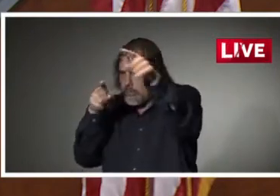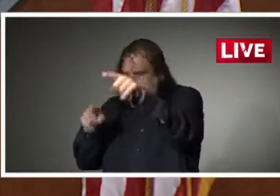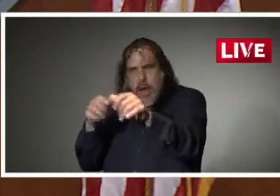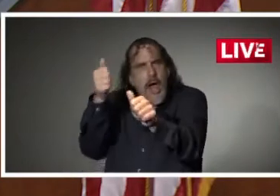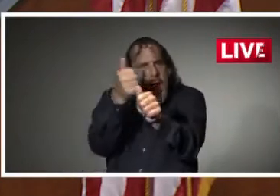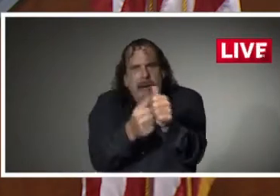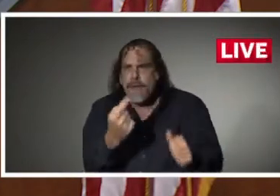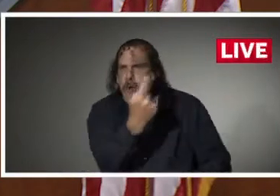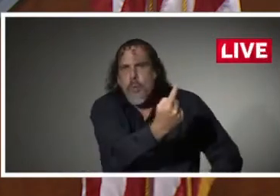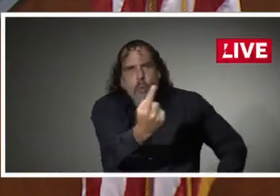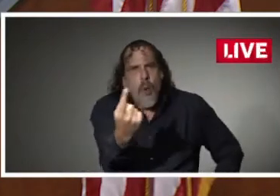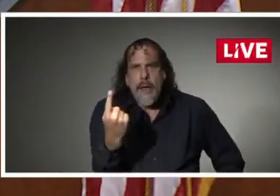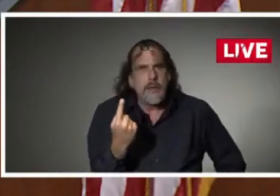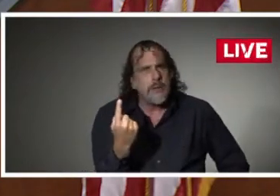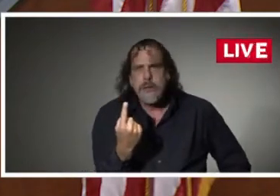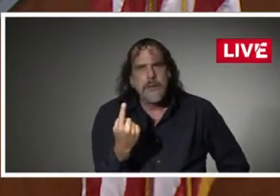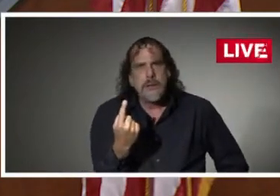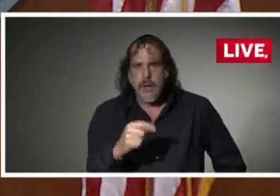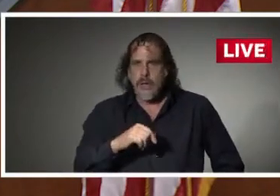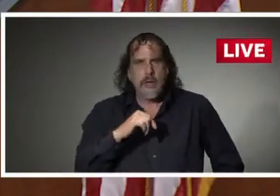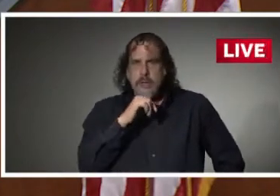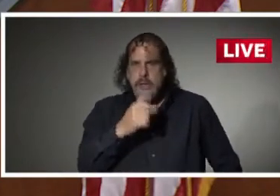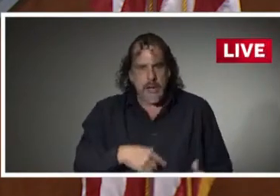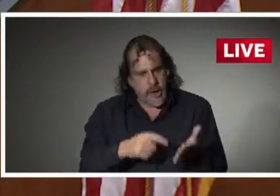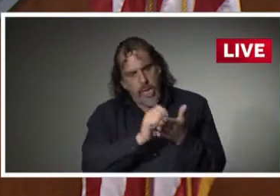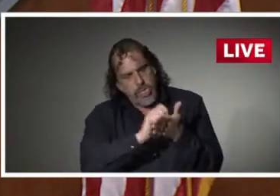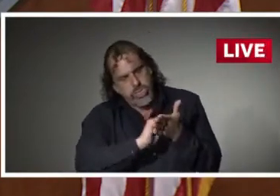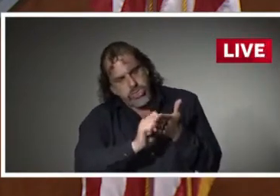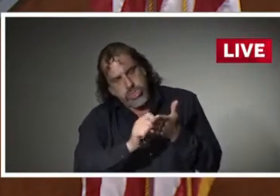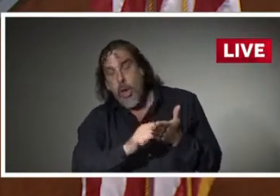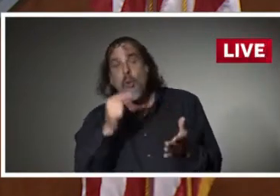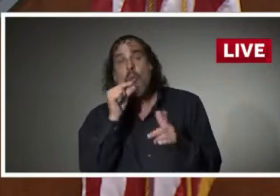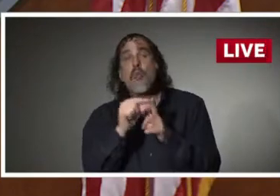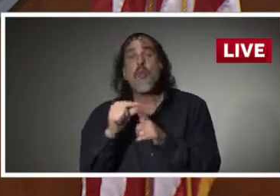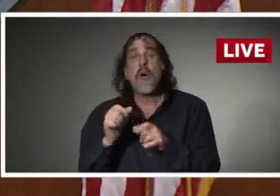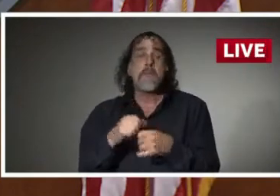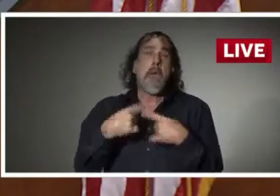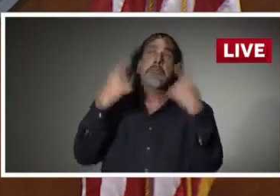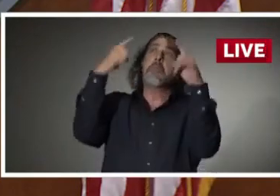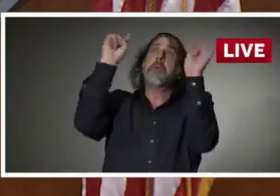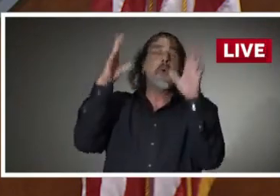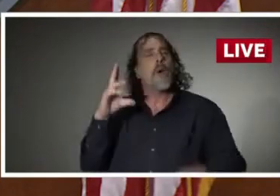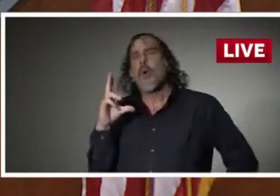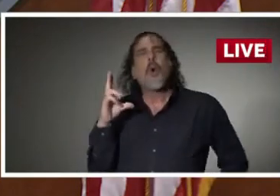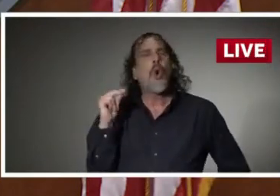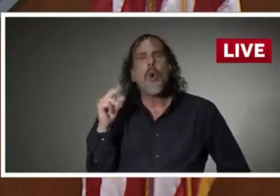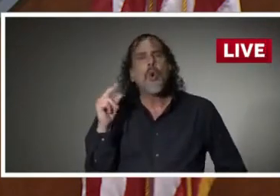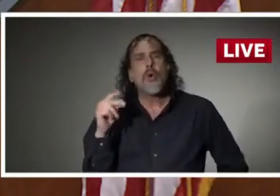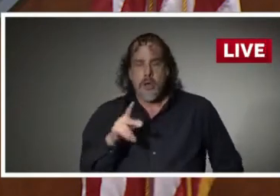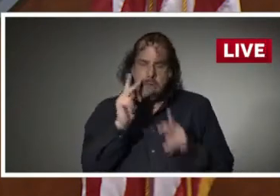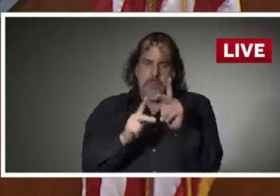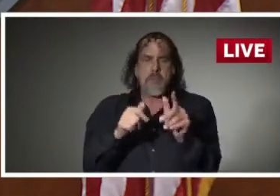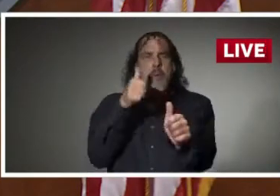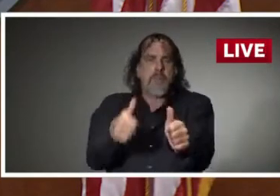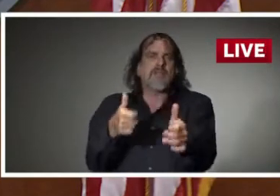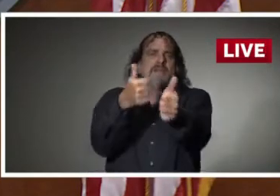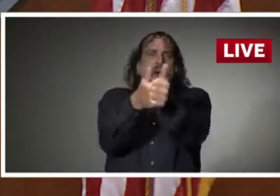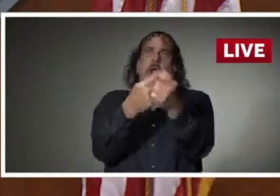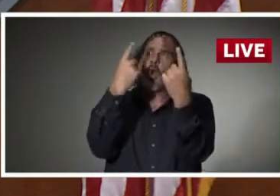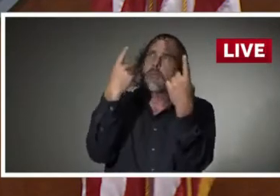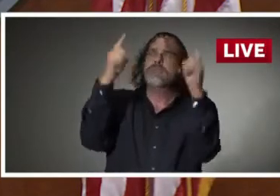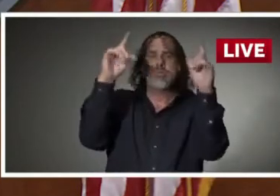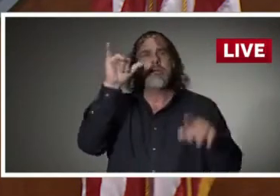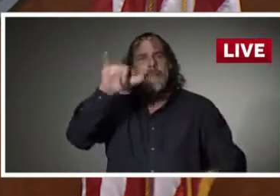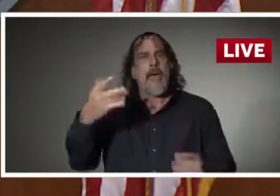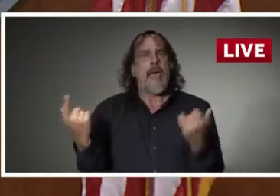community. It's not just writing words on a page that makes this work. It's the people actually adhering to it. And so I'll